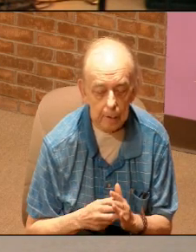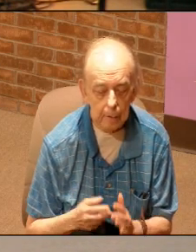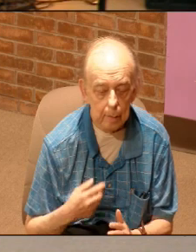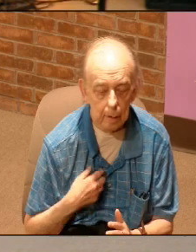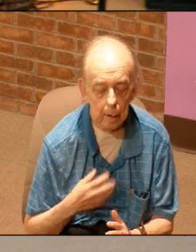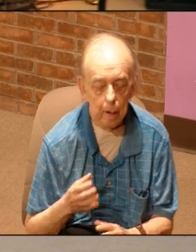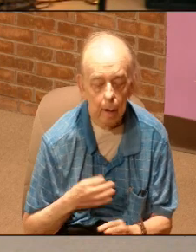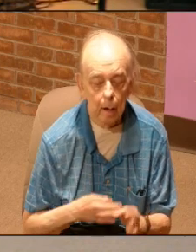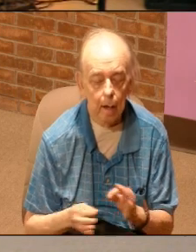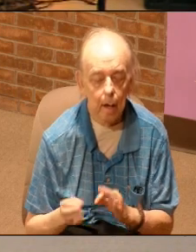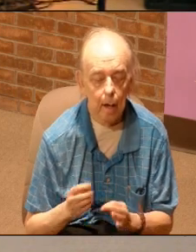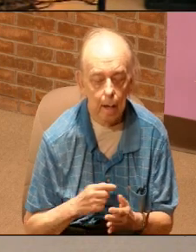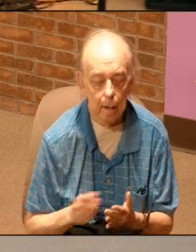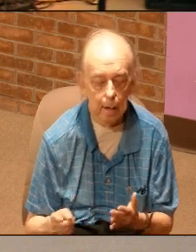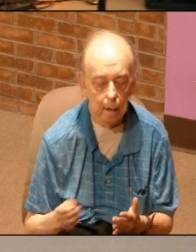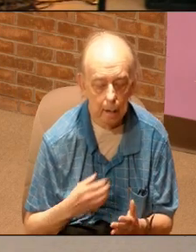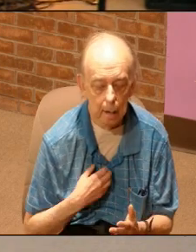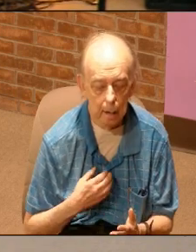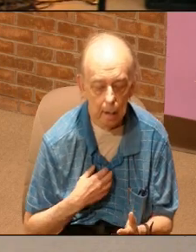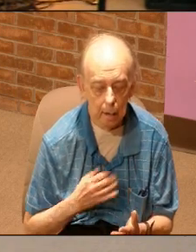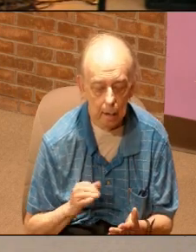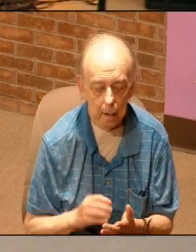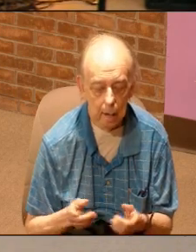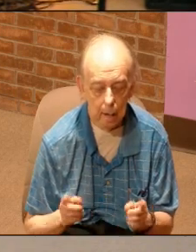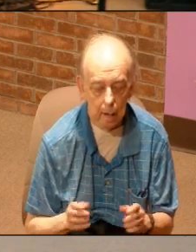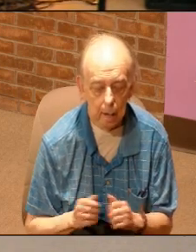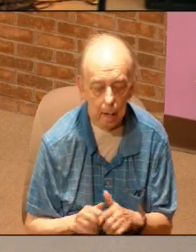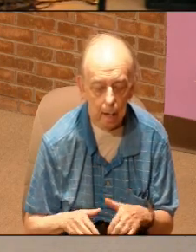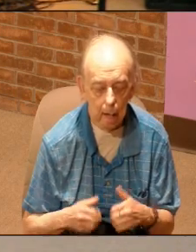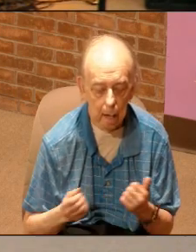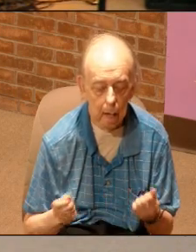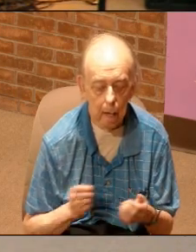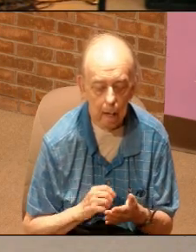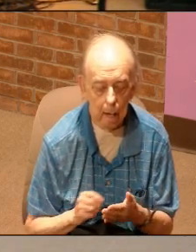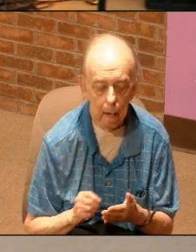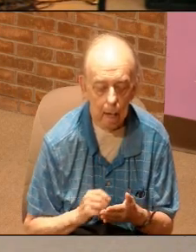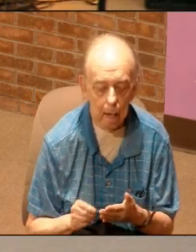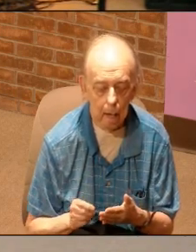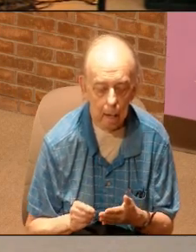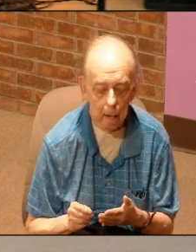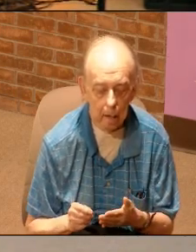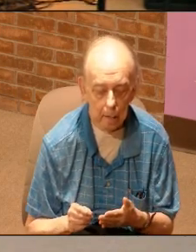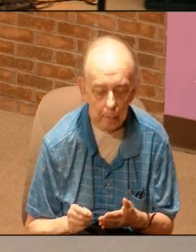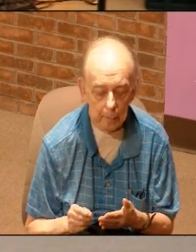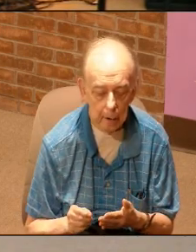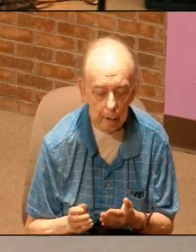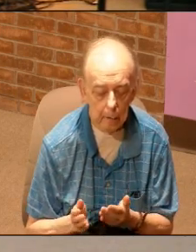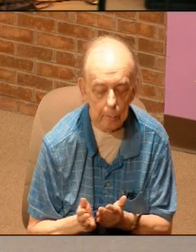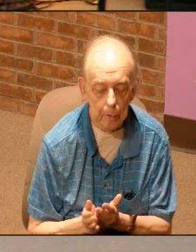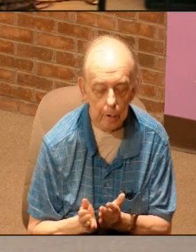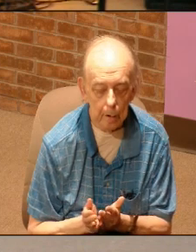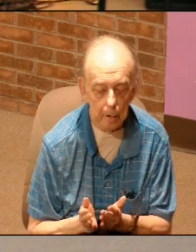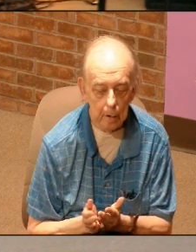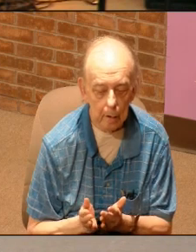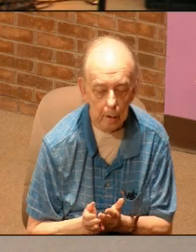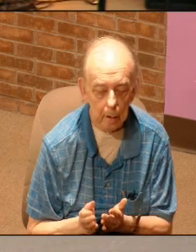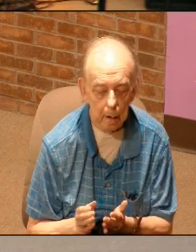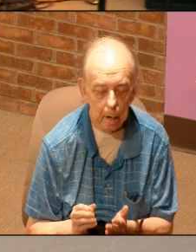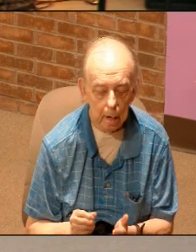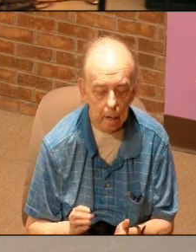So instead of writing all of the complaints that was going on in my life, I write down my journal, a